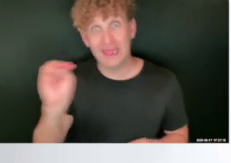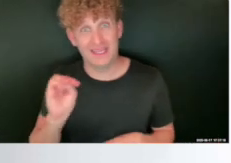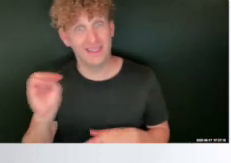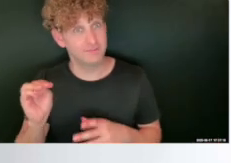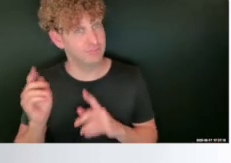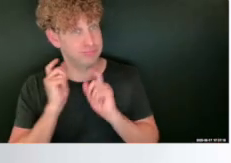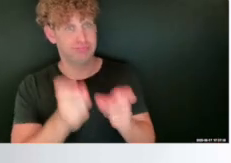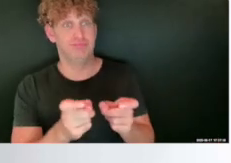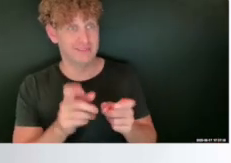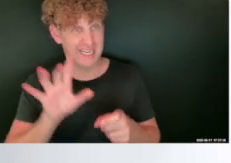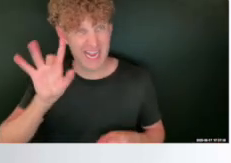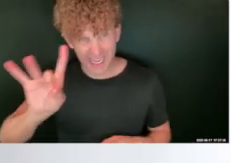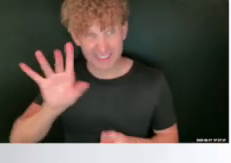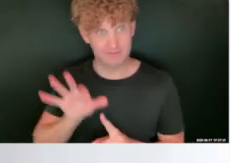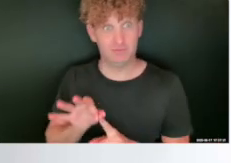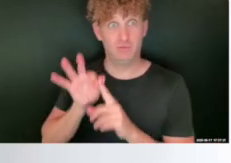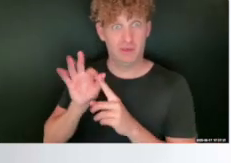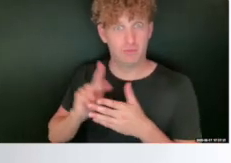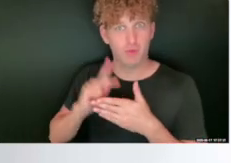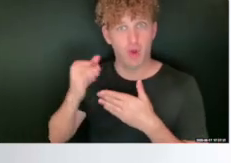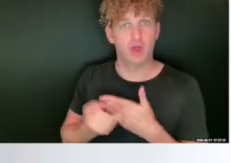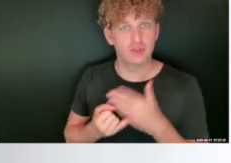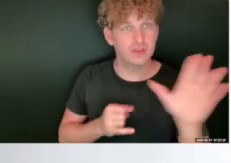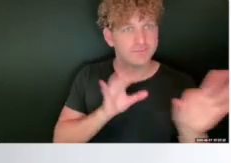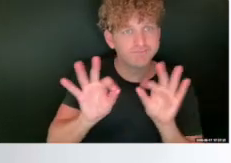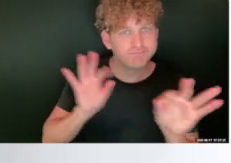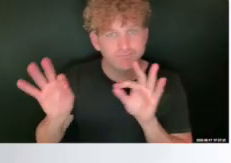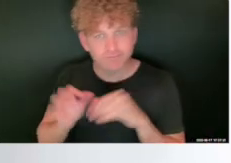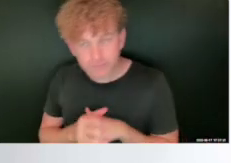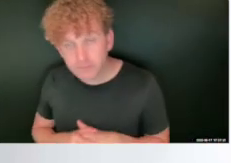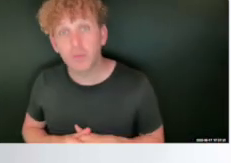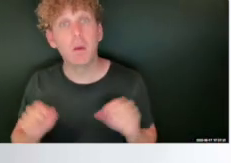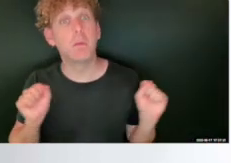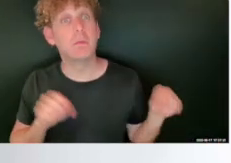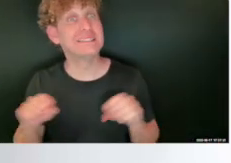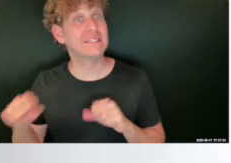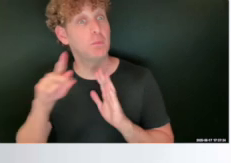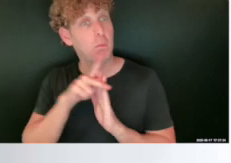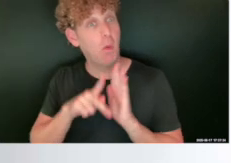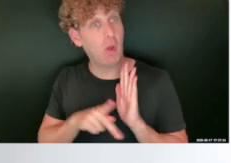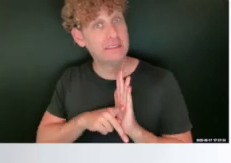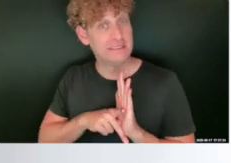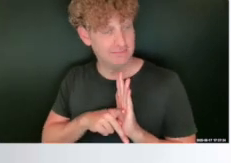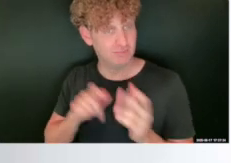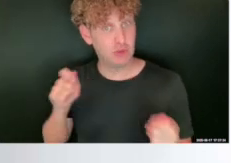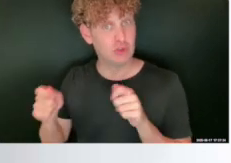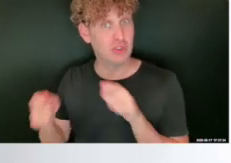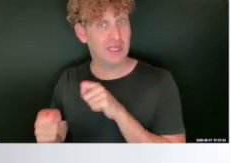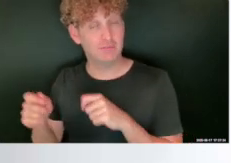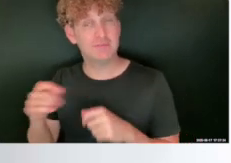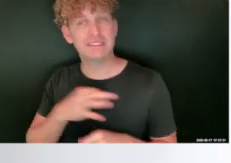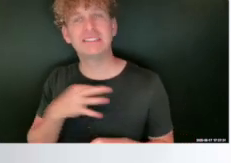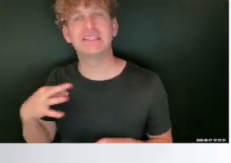are located within. Building off those insights, the new set of grants were awarded through a